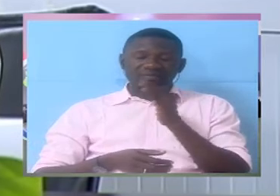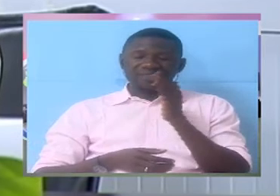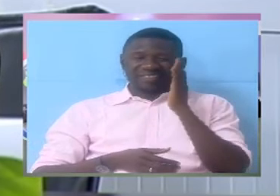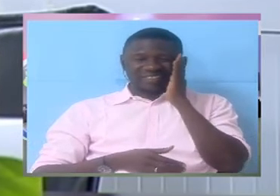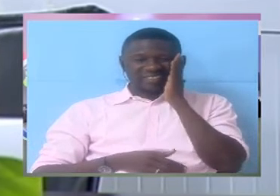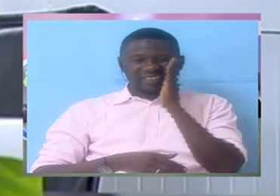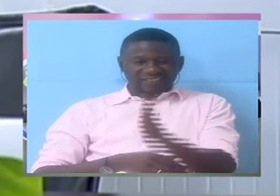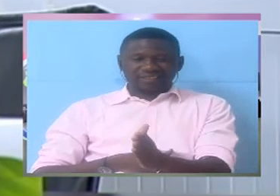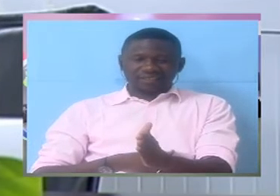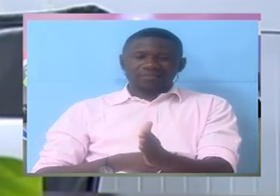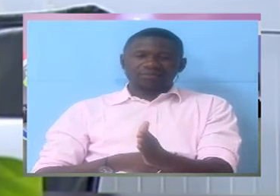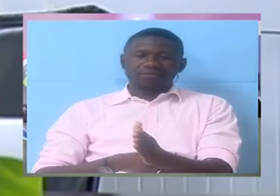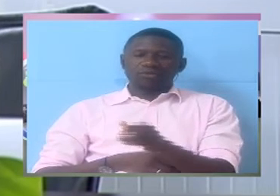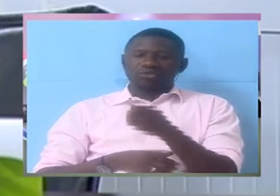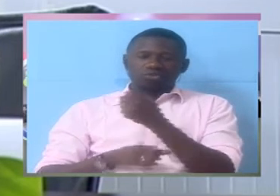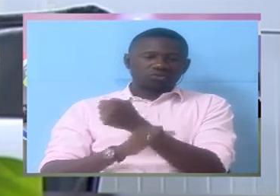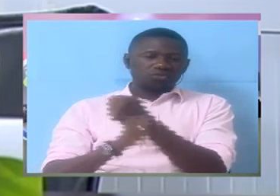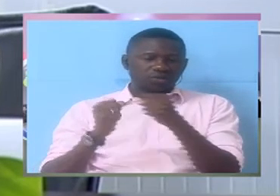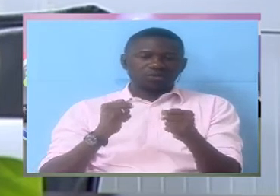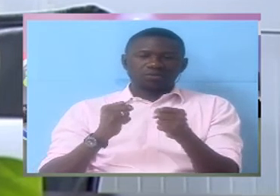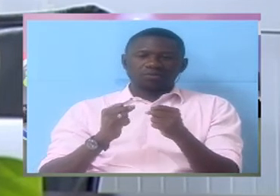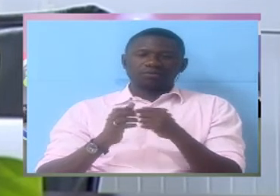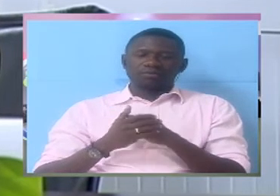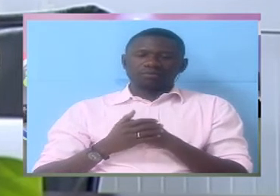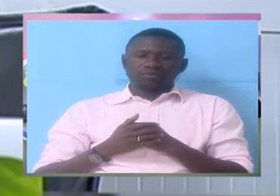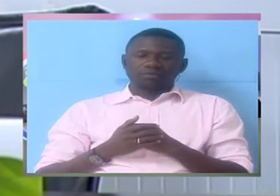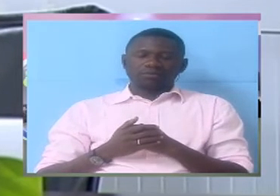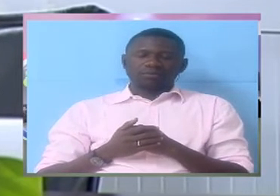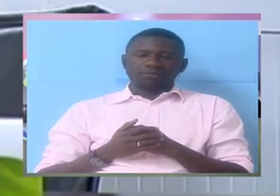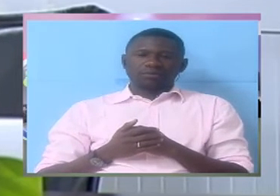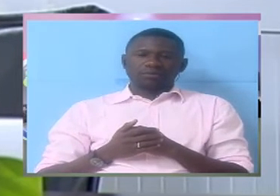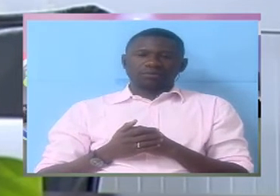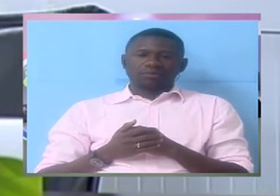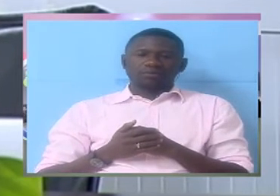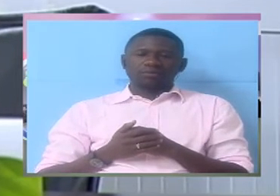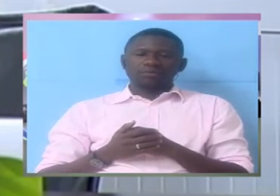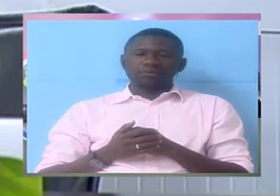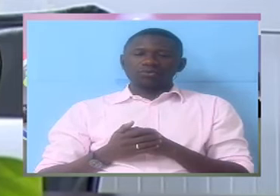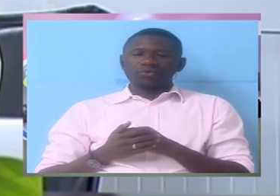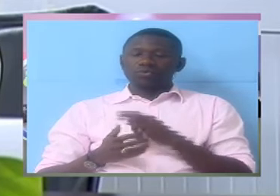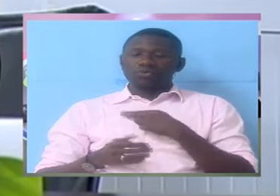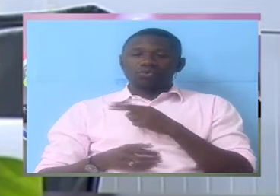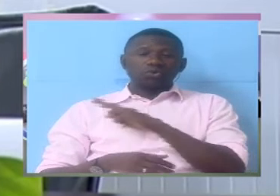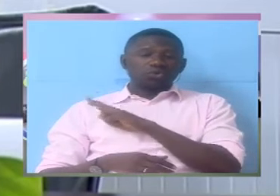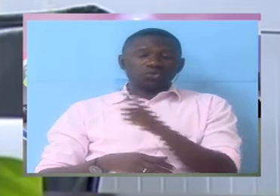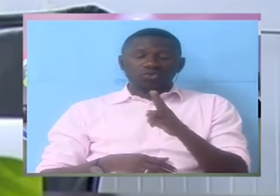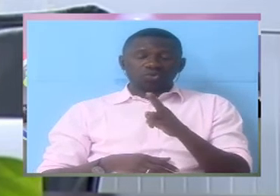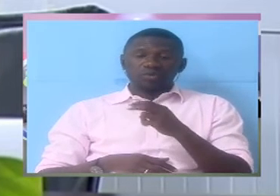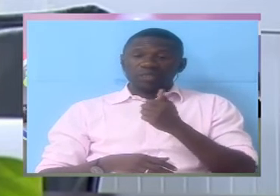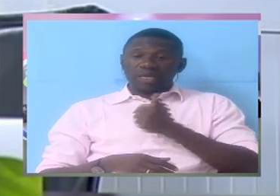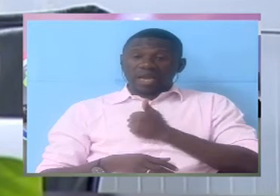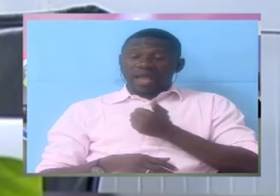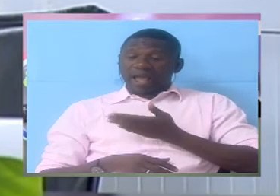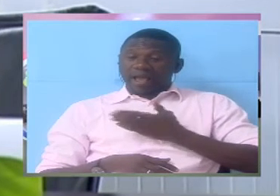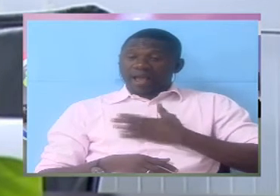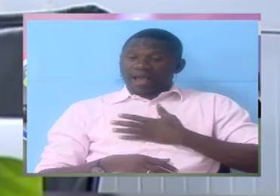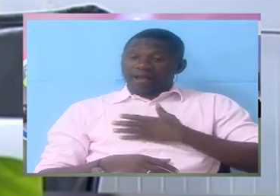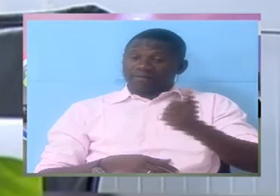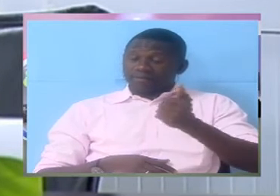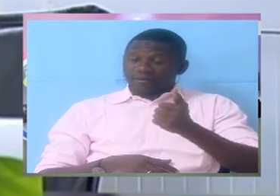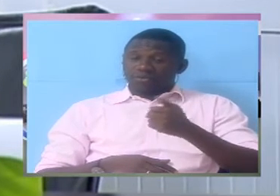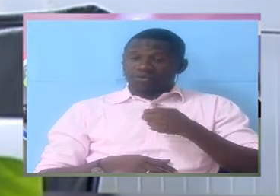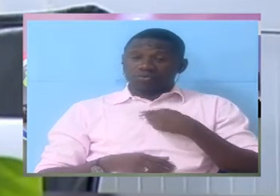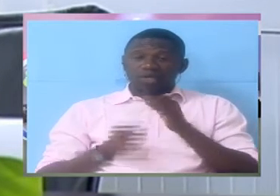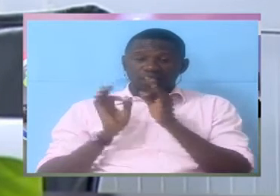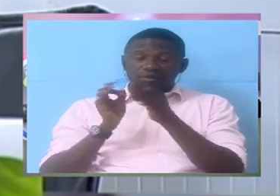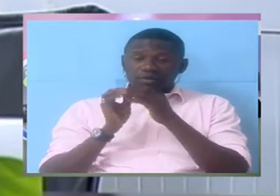condition. Yankarandi nungkarandiri sila kolengolela. You don't even dare. Ite hanyila fango. Tell